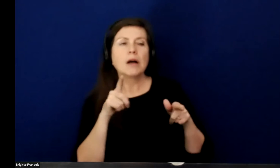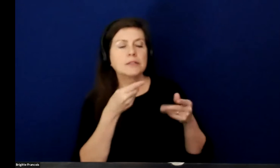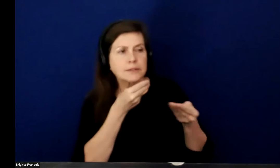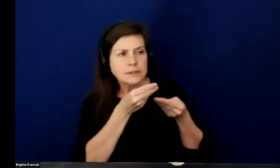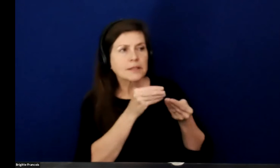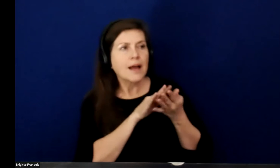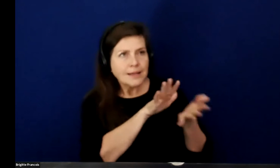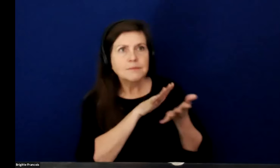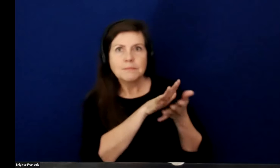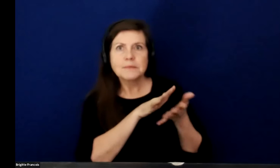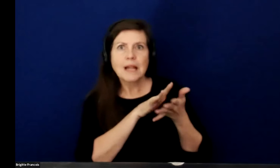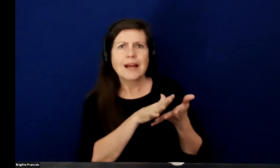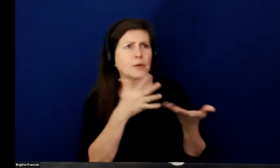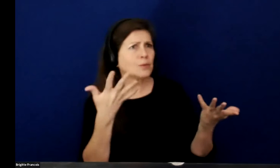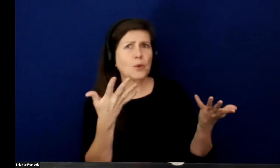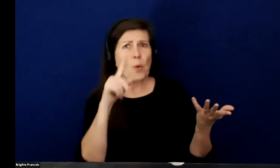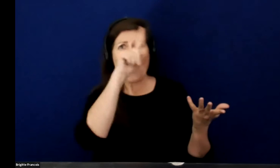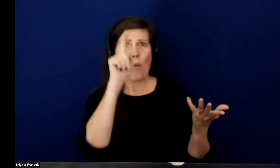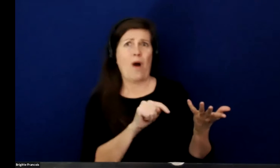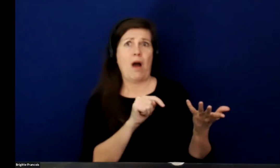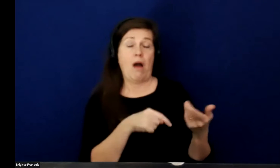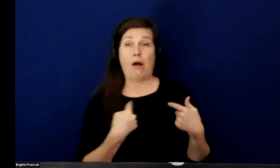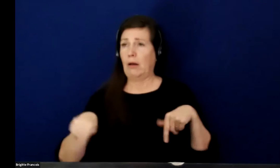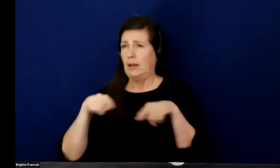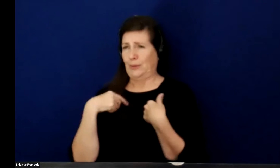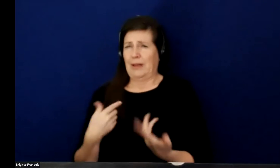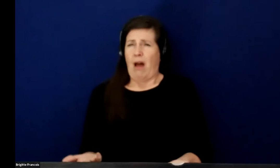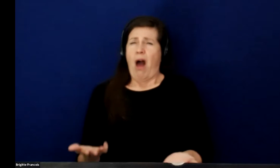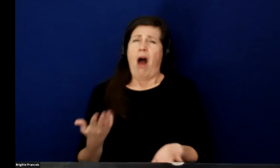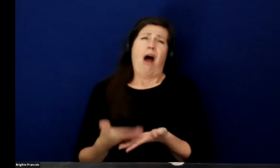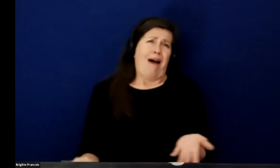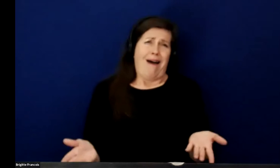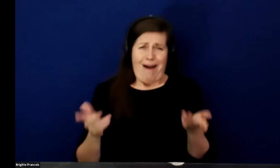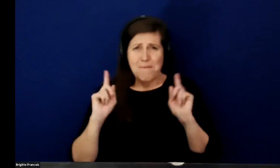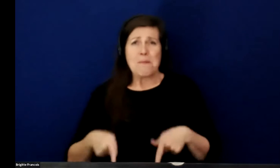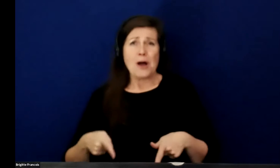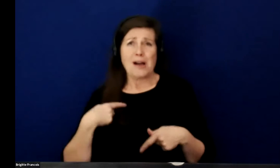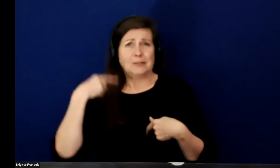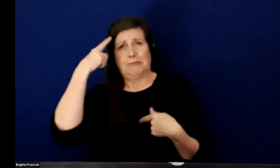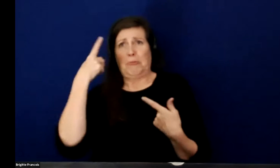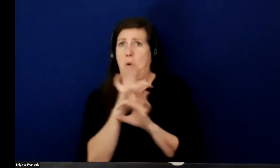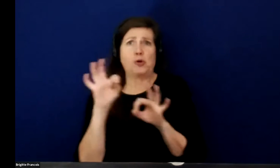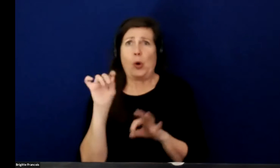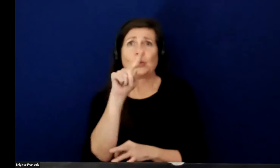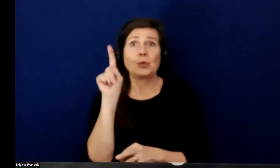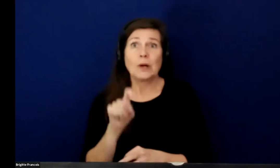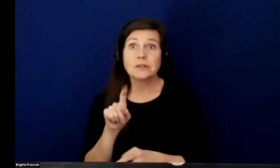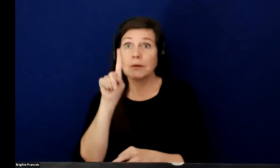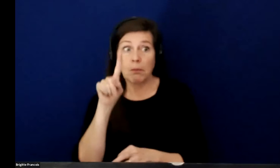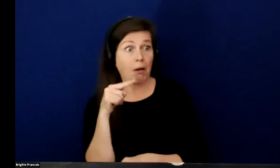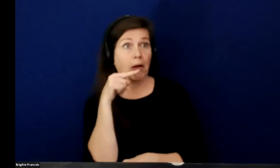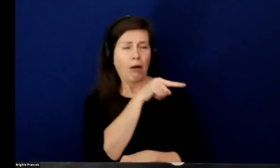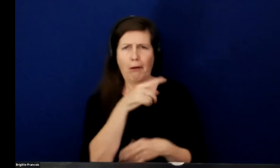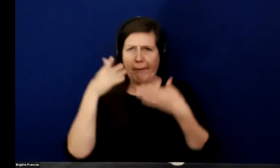users, because if it's too obvious for us who works with it, I think it might be that we become